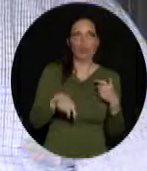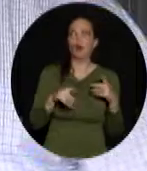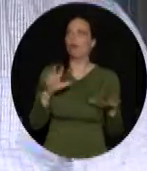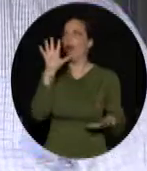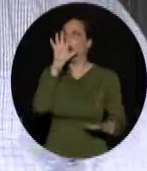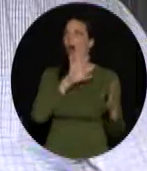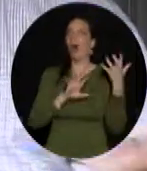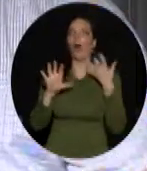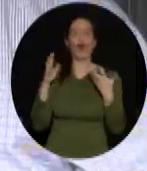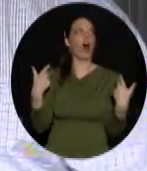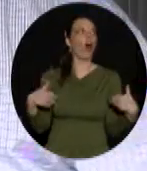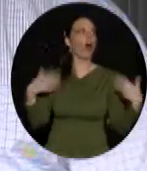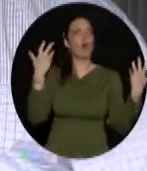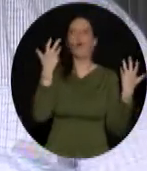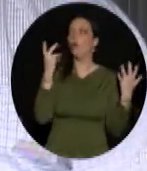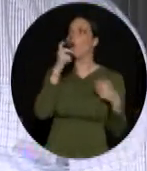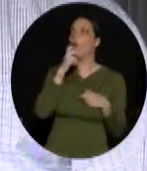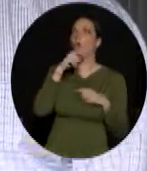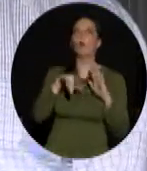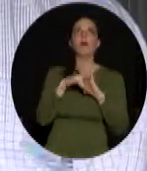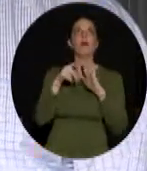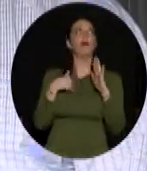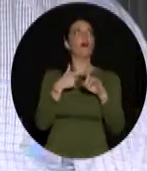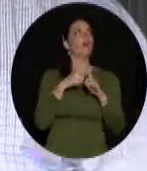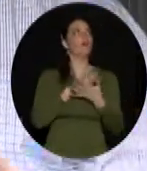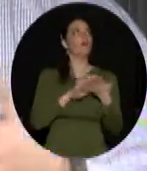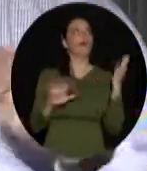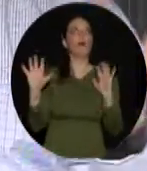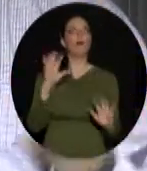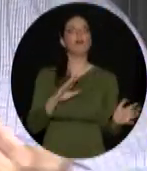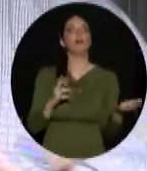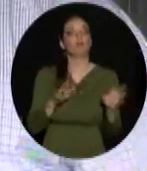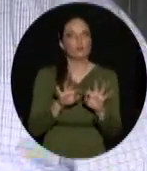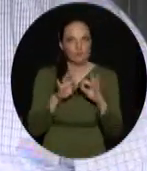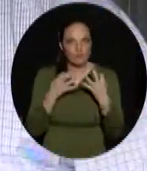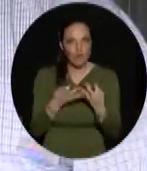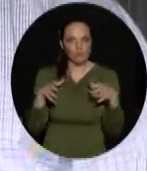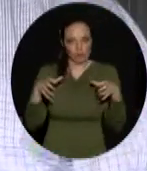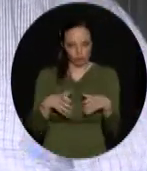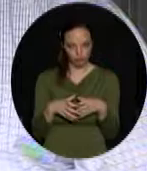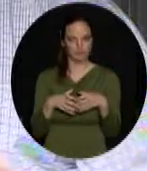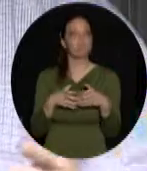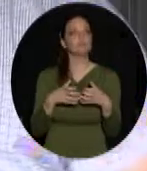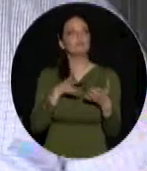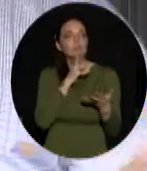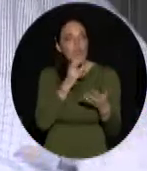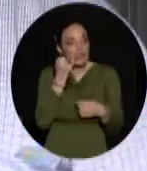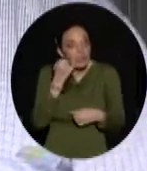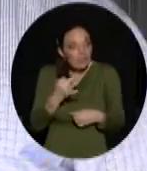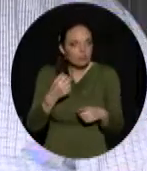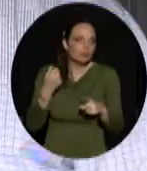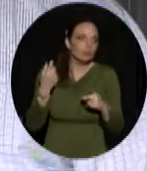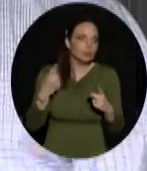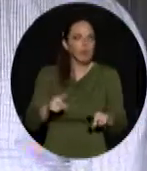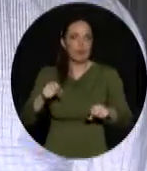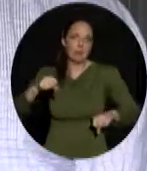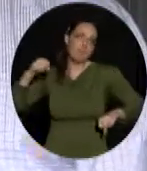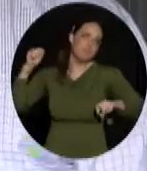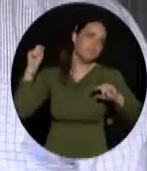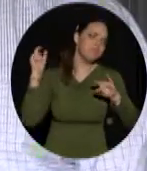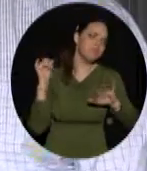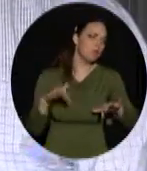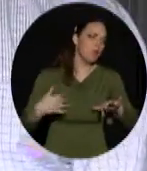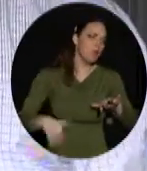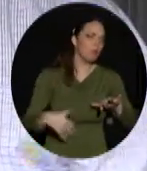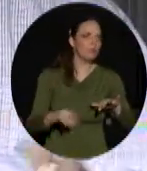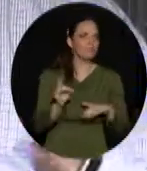not know who's picking me up from school or that sort of thing. And so as a family, sit down and talk about, hey, if we have a major snowstorm or if we have a severe